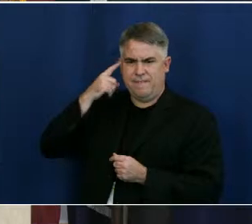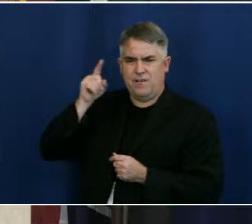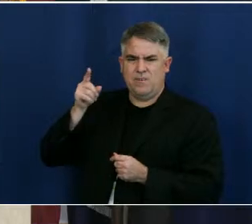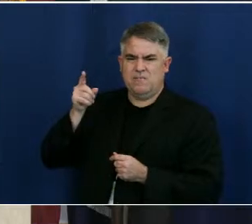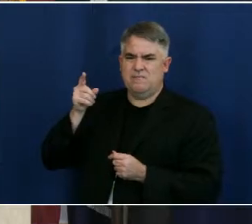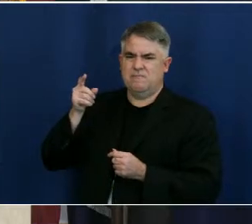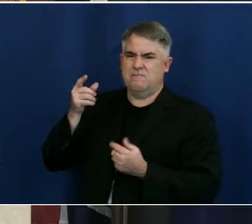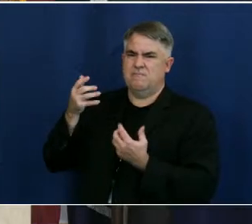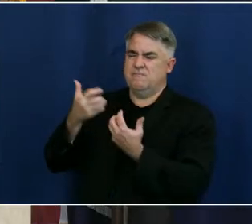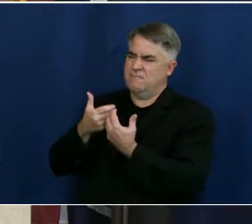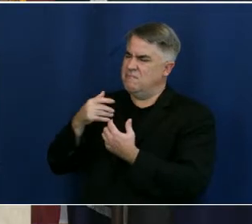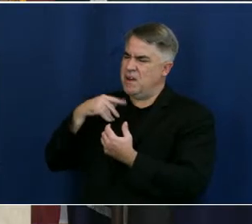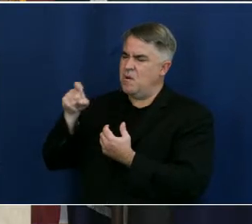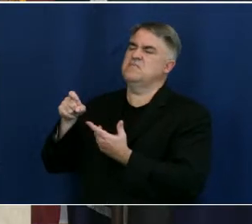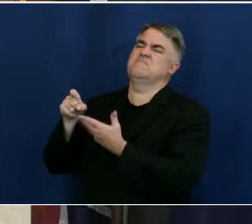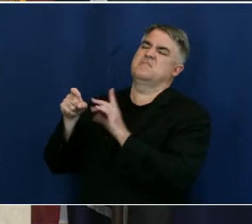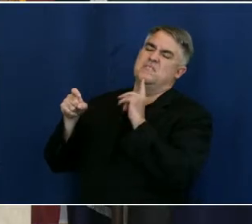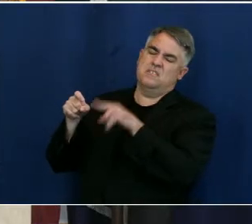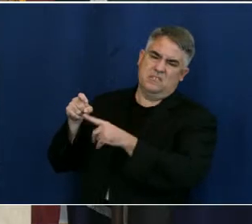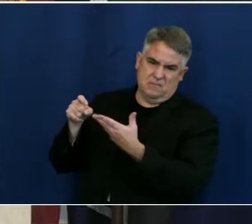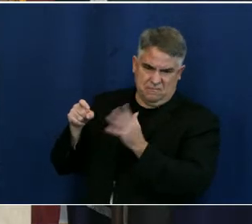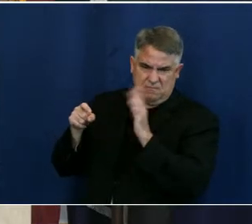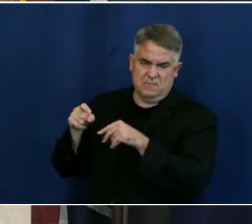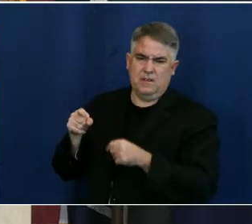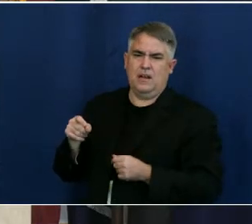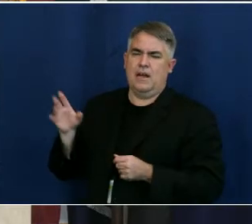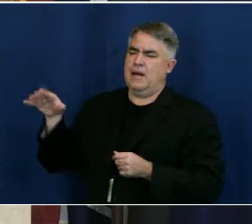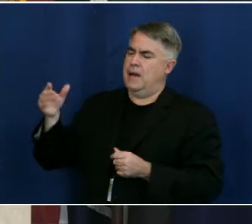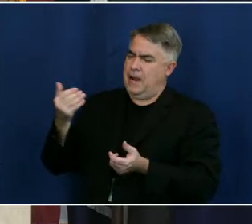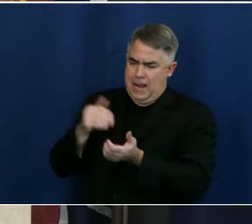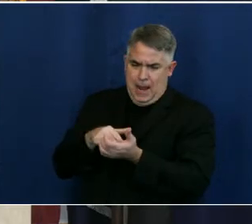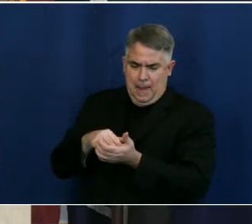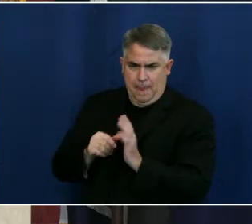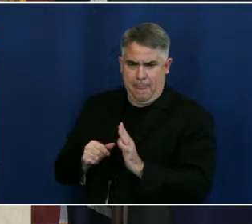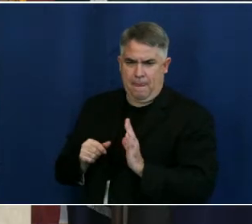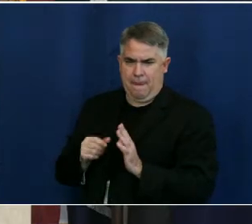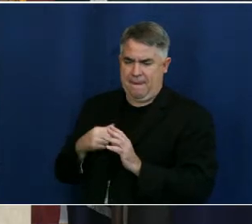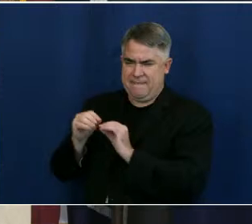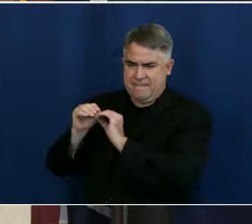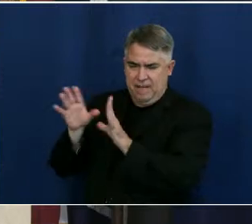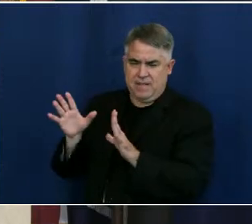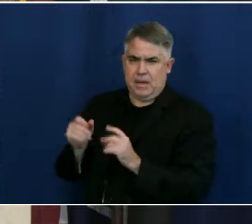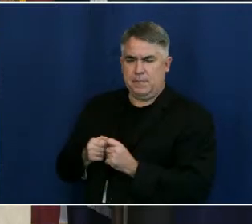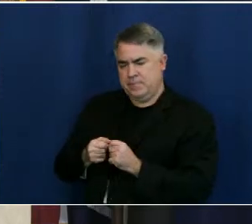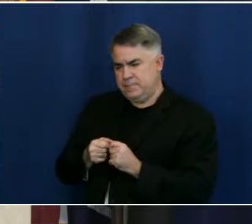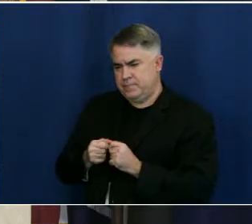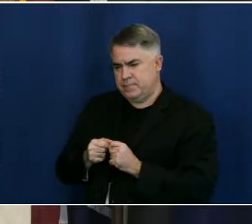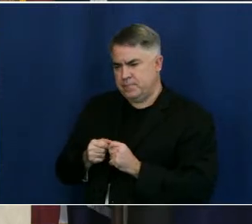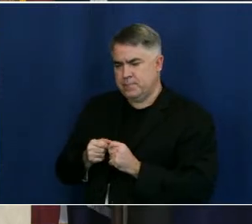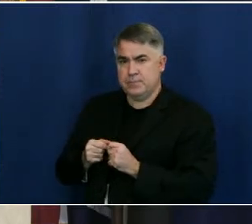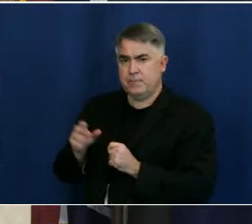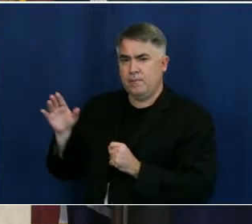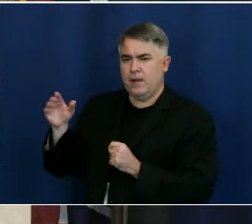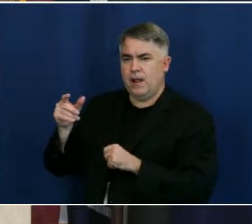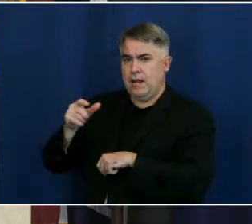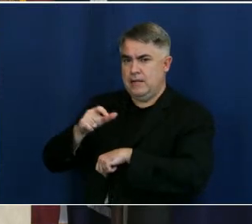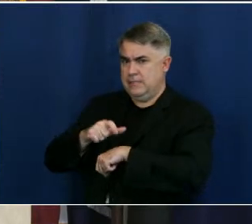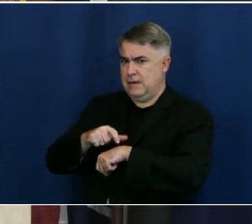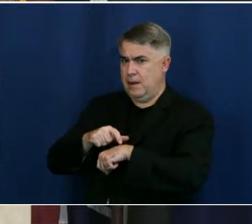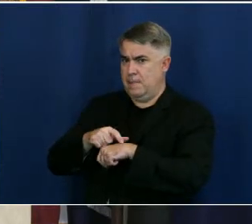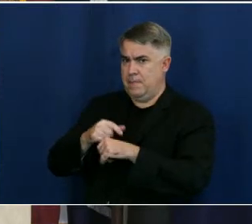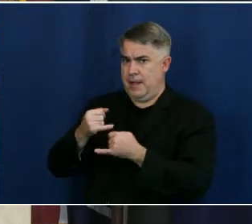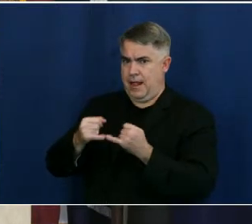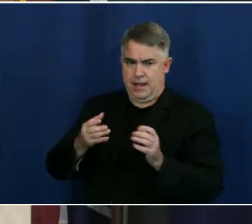wanted to ask from the last question. But again, just to reaffirm, you don't really have yet a timeline on